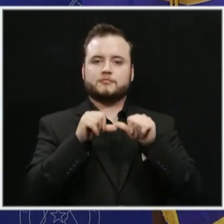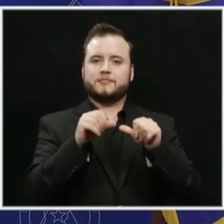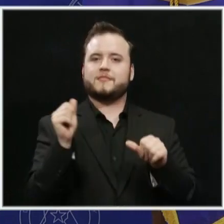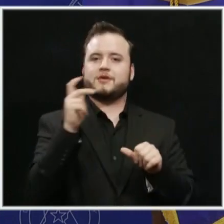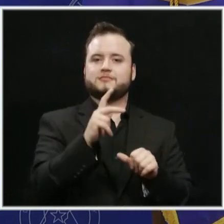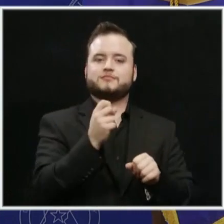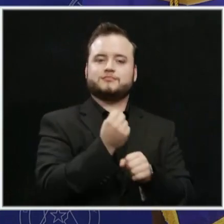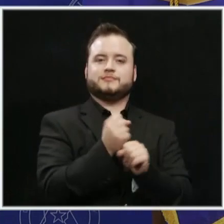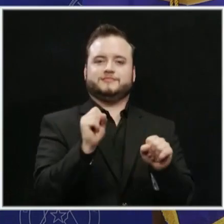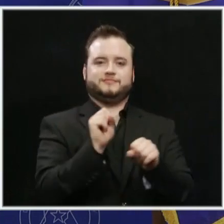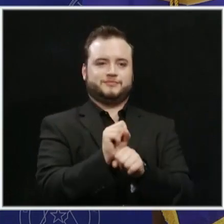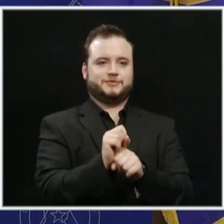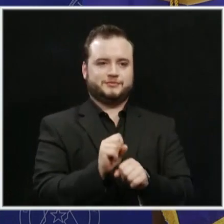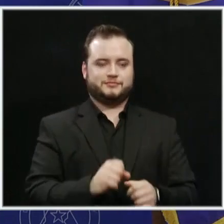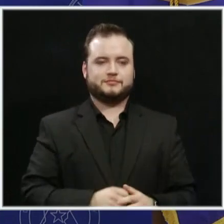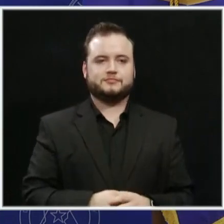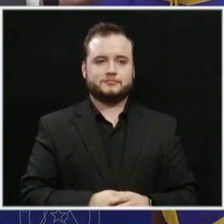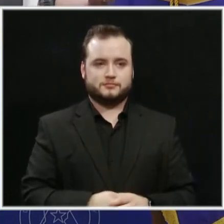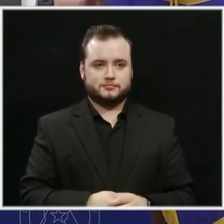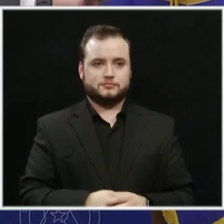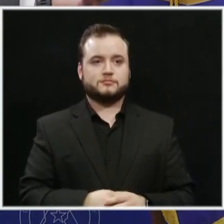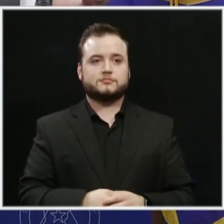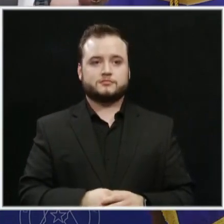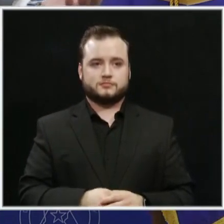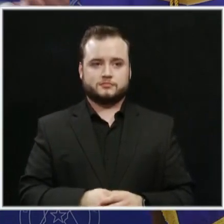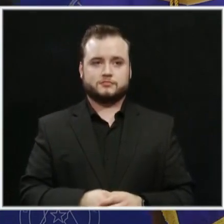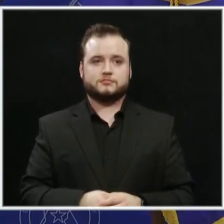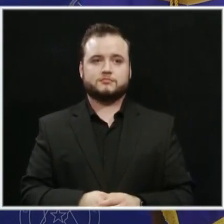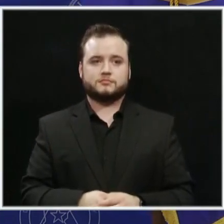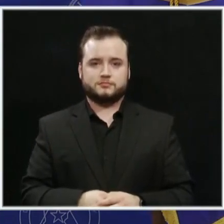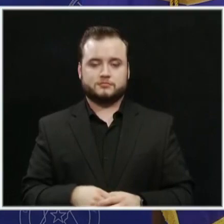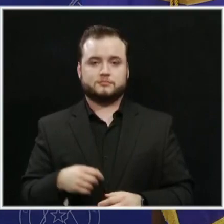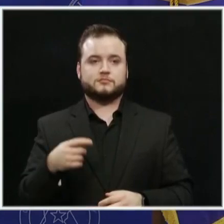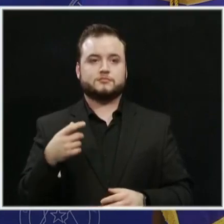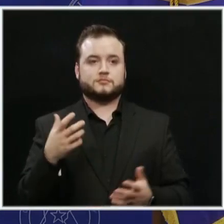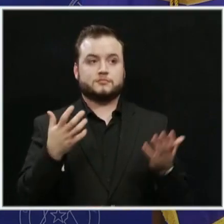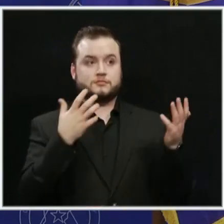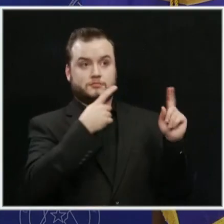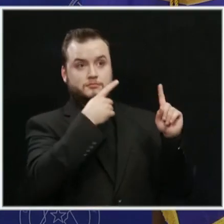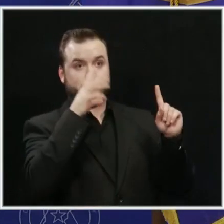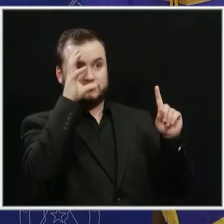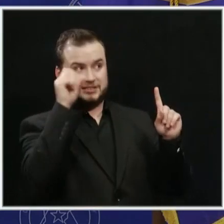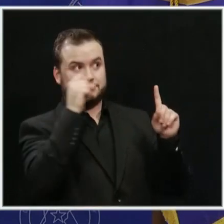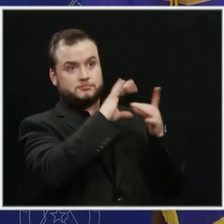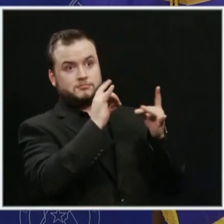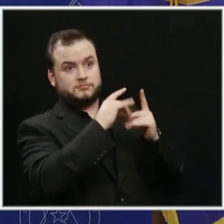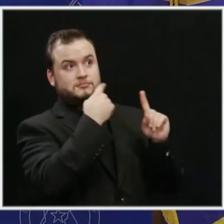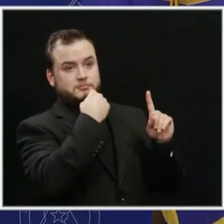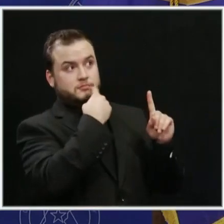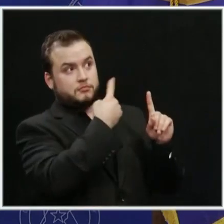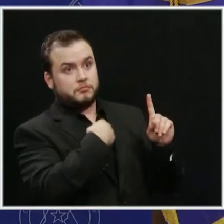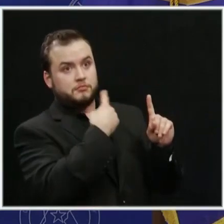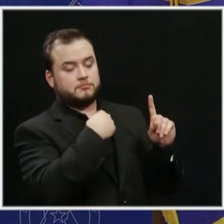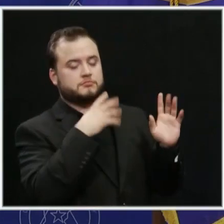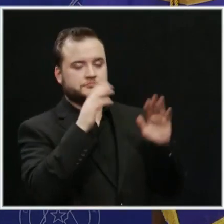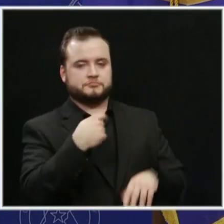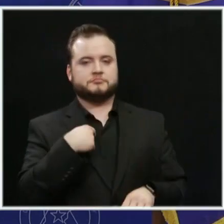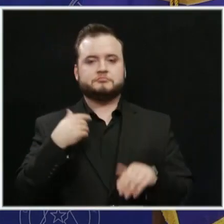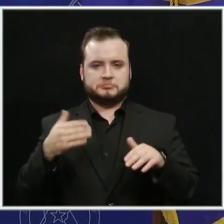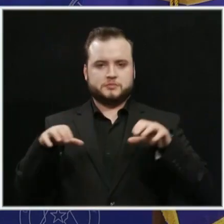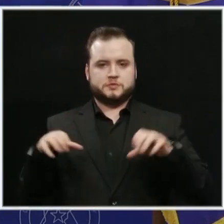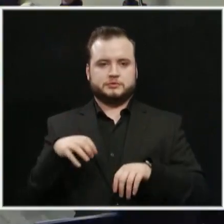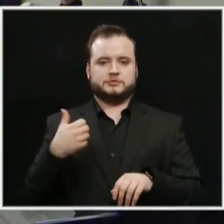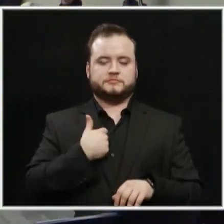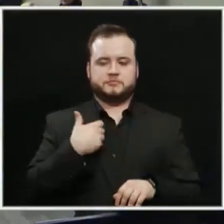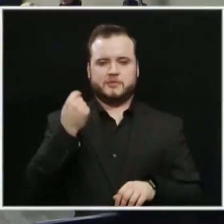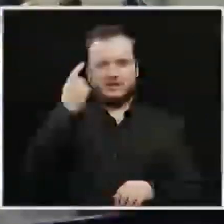difference is I actually have to do it here. We actually have to do it here and deliver it. So that's the best answer I can give you. Are you concerned the president